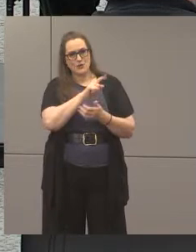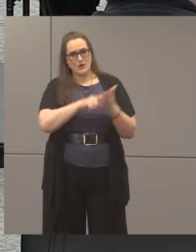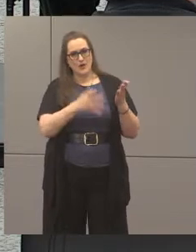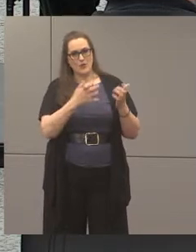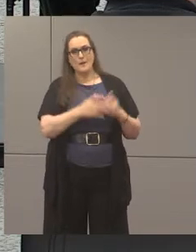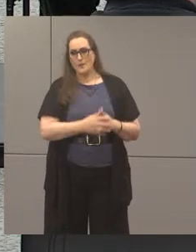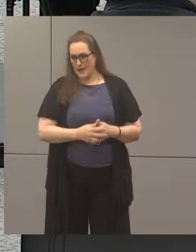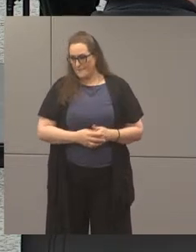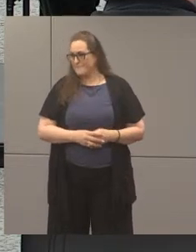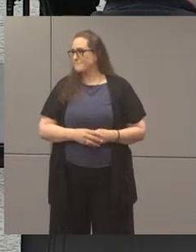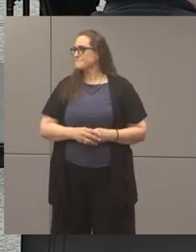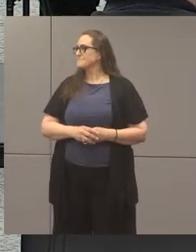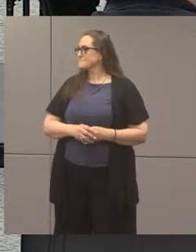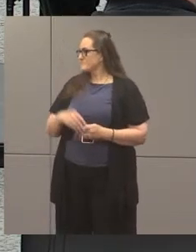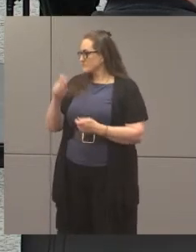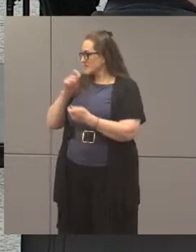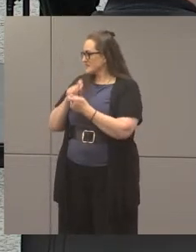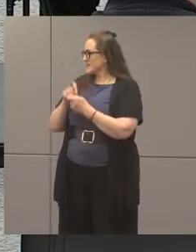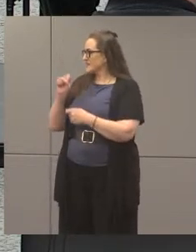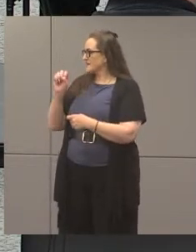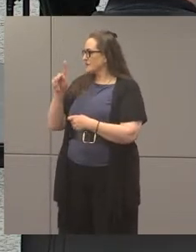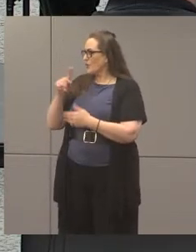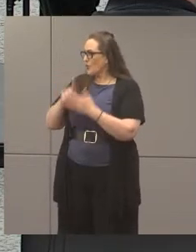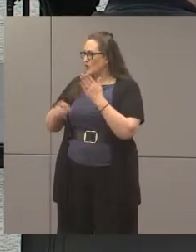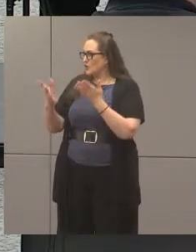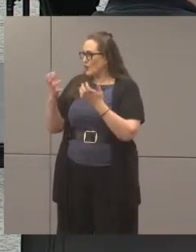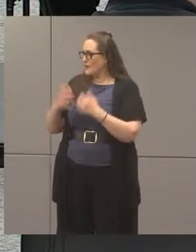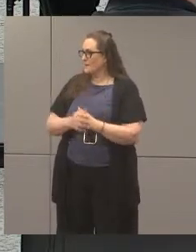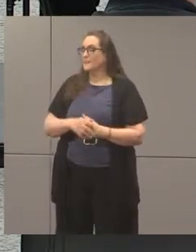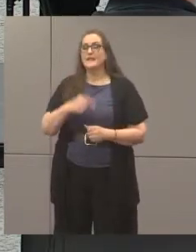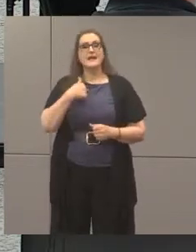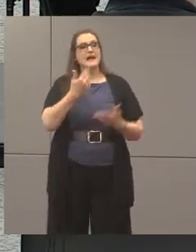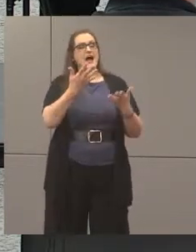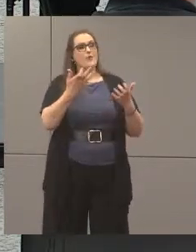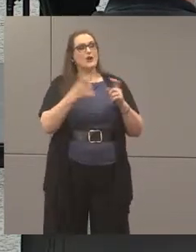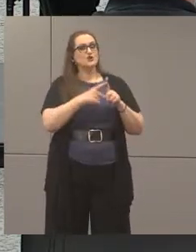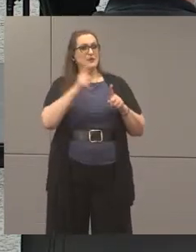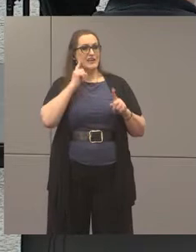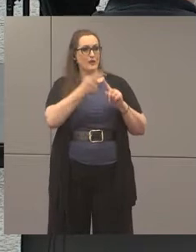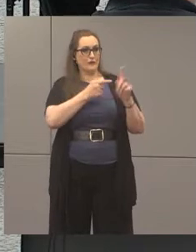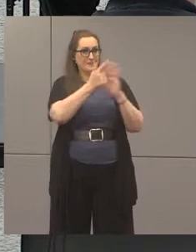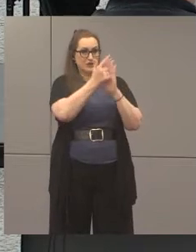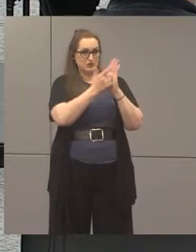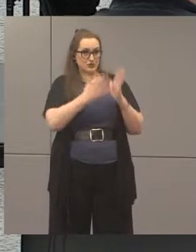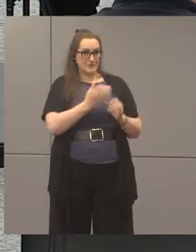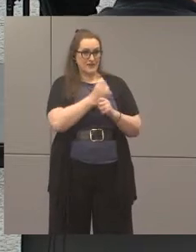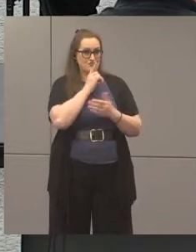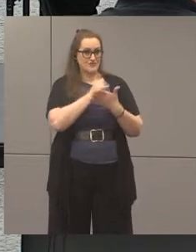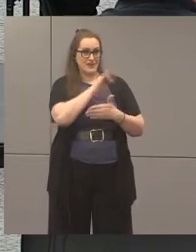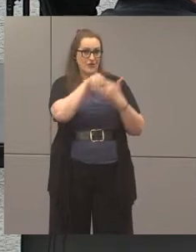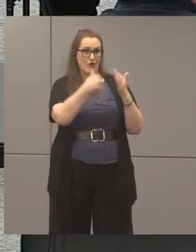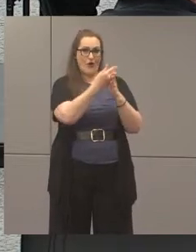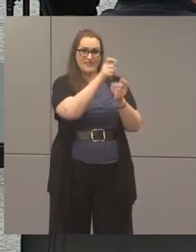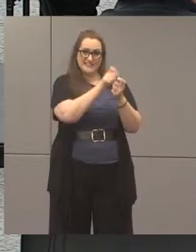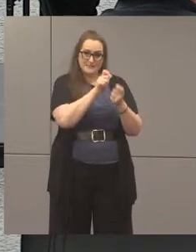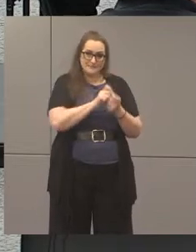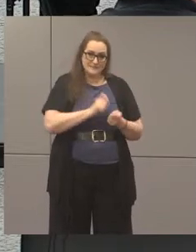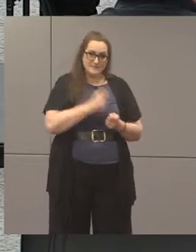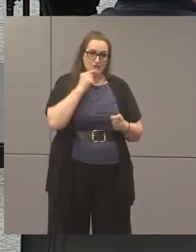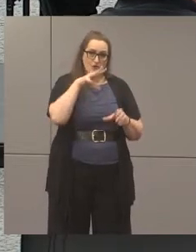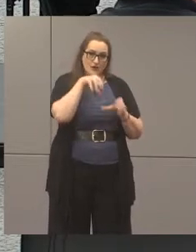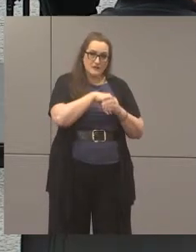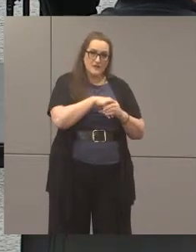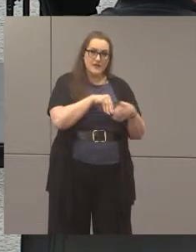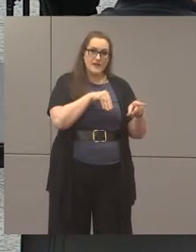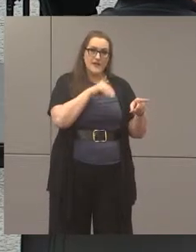So exactly what is it you want? I want to hear from the attorney to make sure all these stipulations are in there,